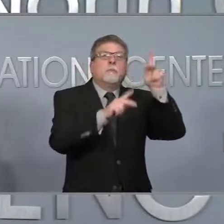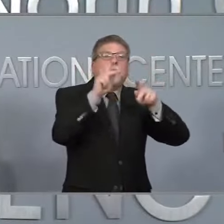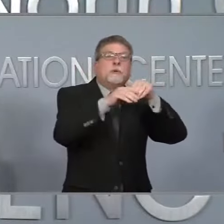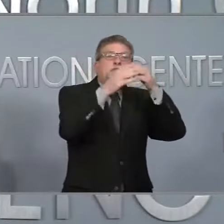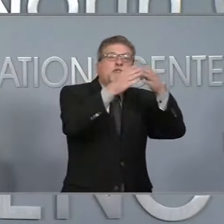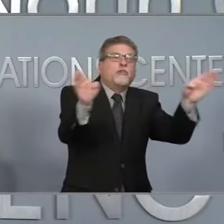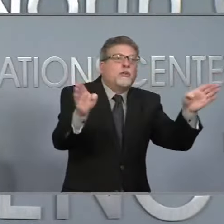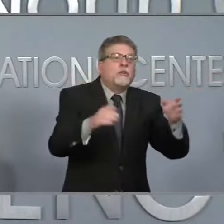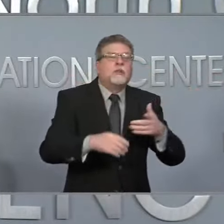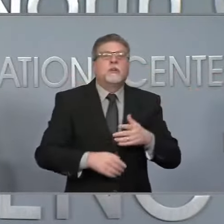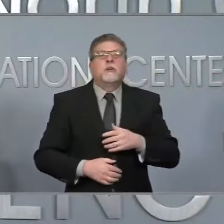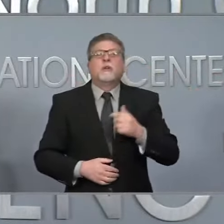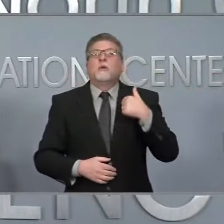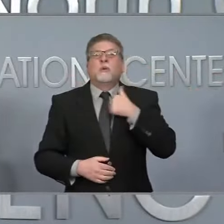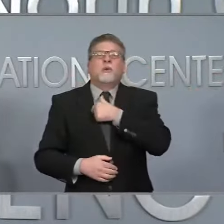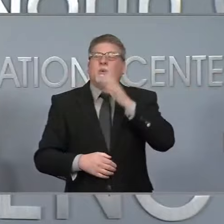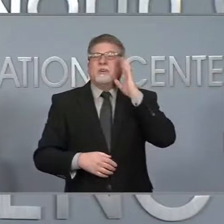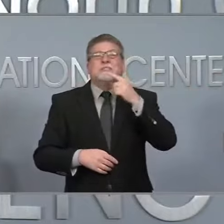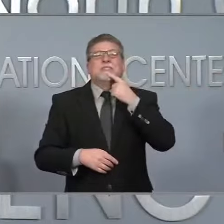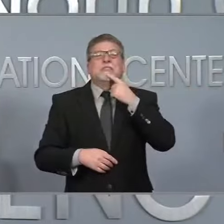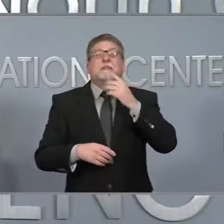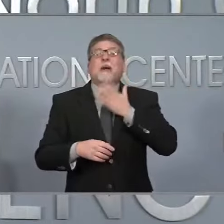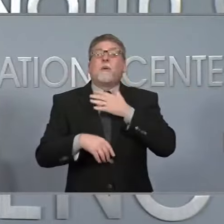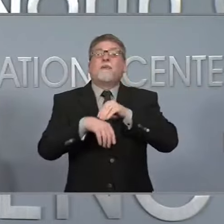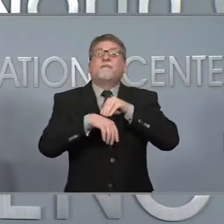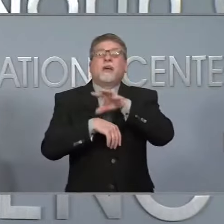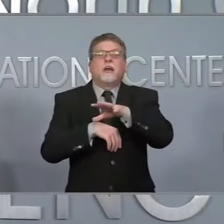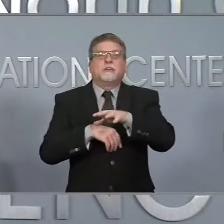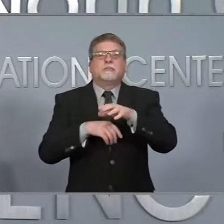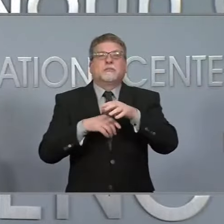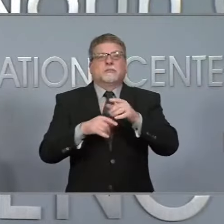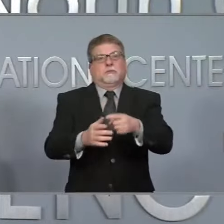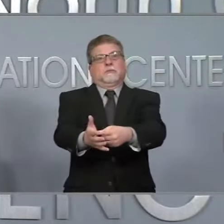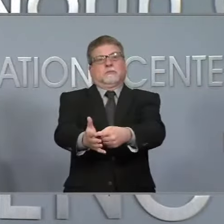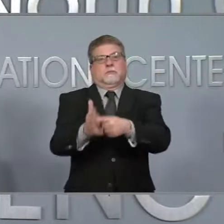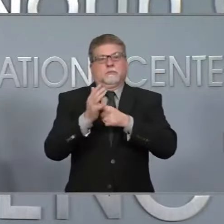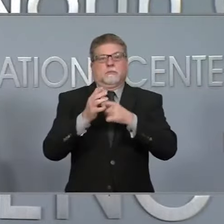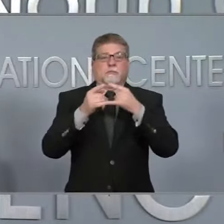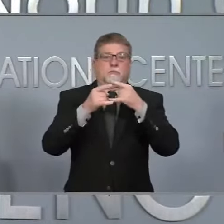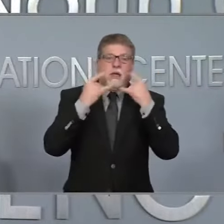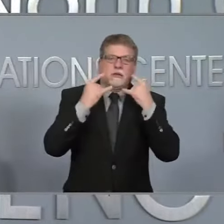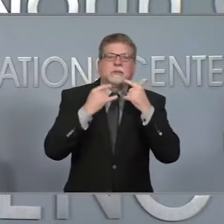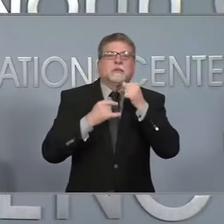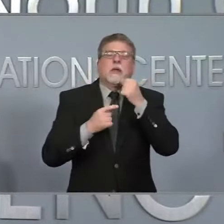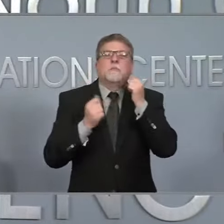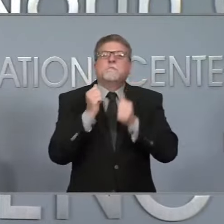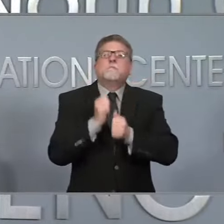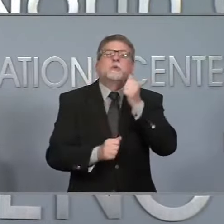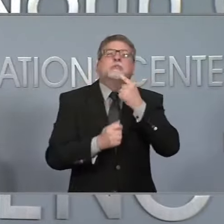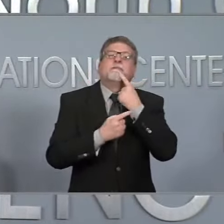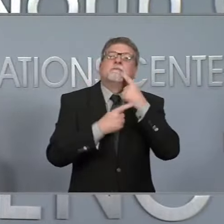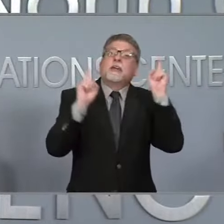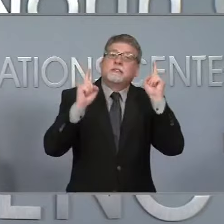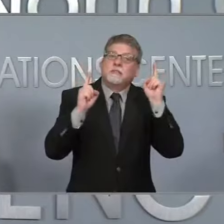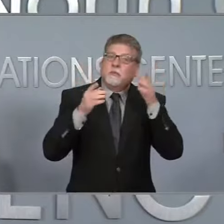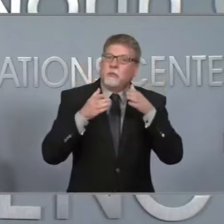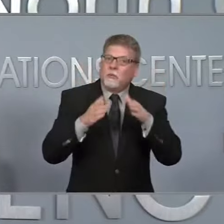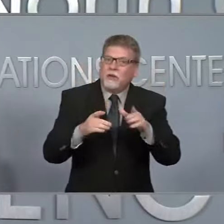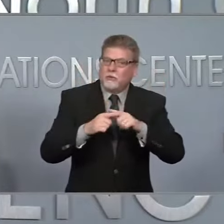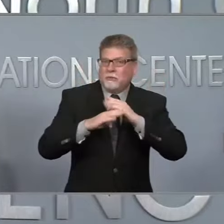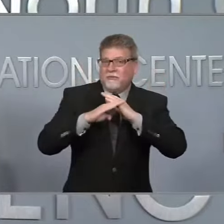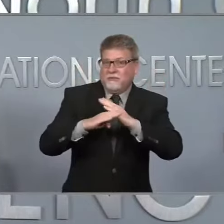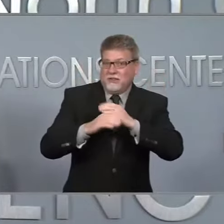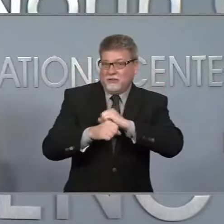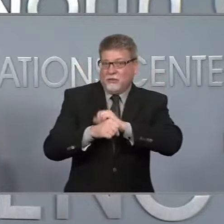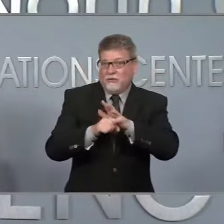now universal masking is not the strategy, that vaccines are our most important strategy in those settings. And I want to be very clear here that we'll be